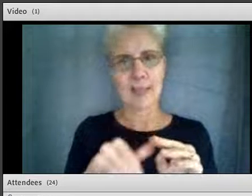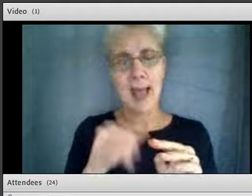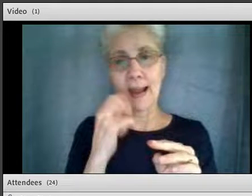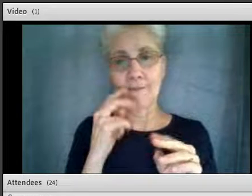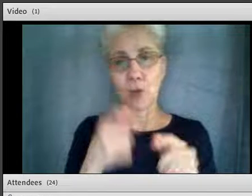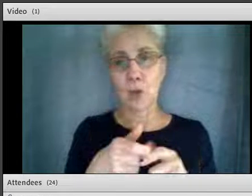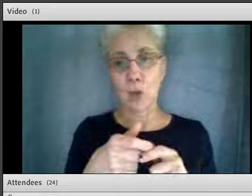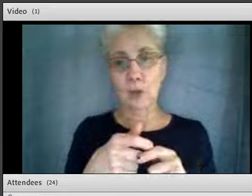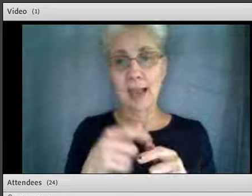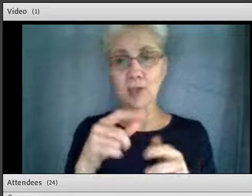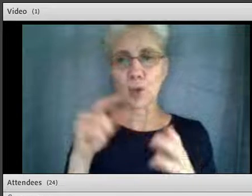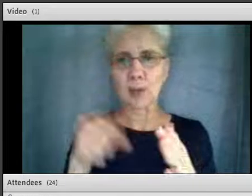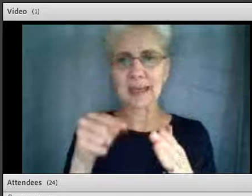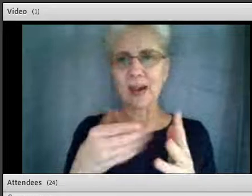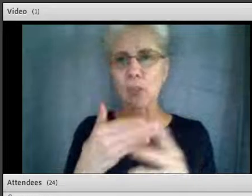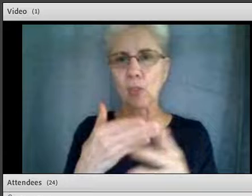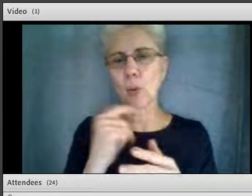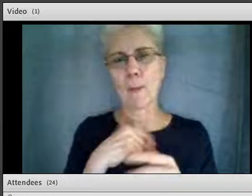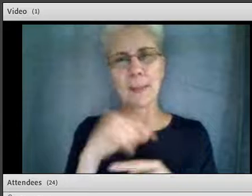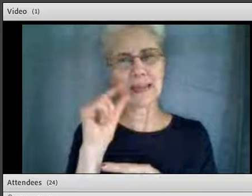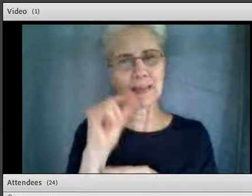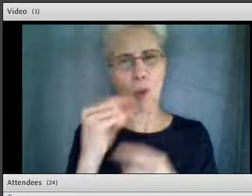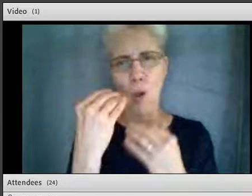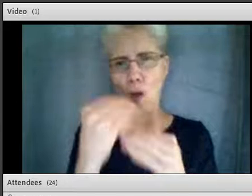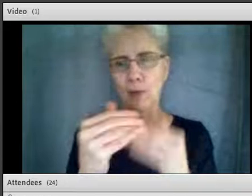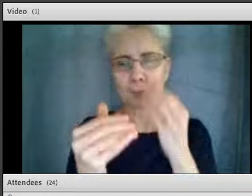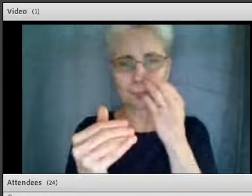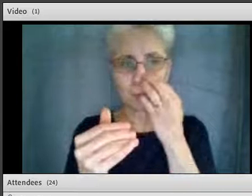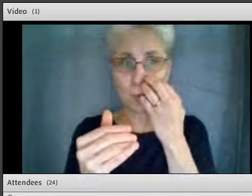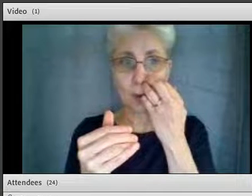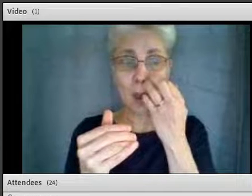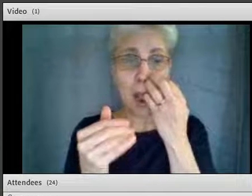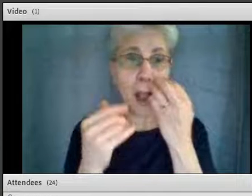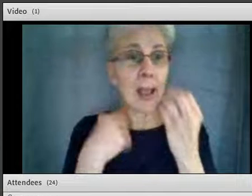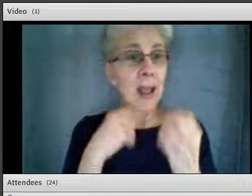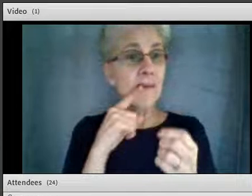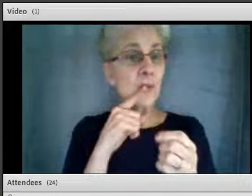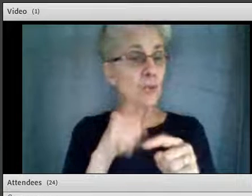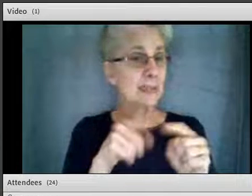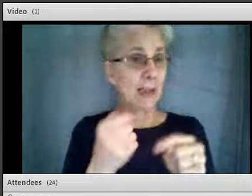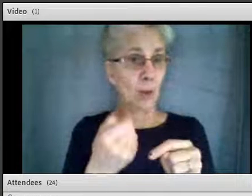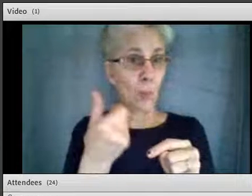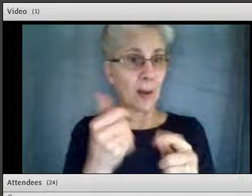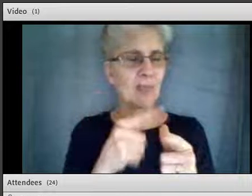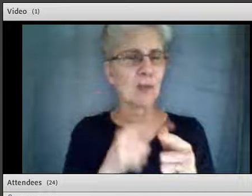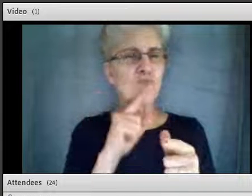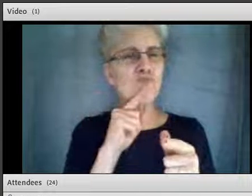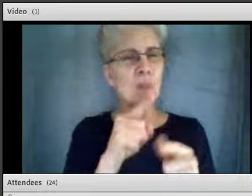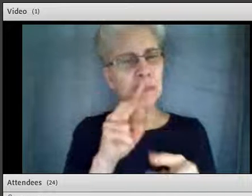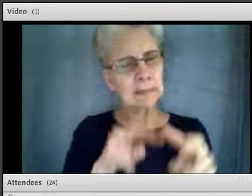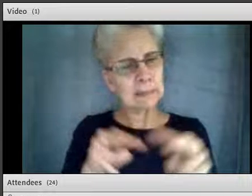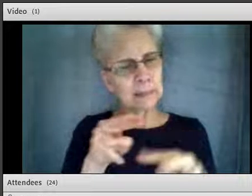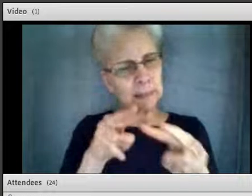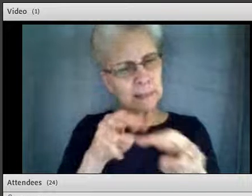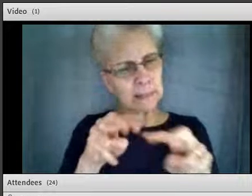small. If you can't get rid of it, really look at what happens on a mobile device with